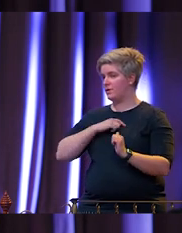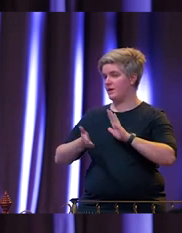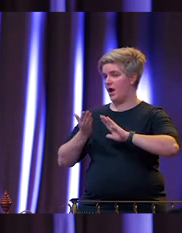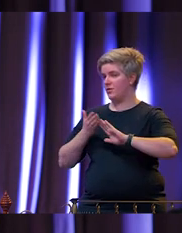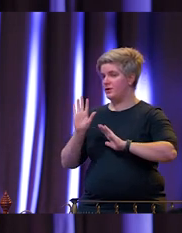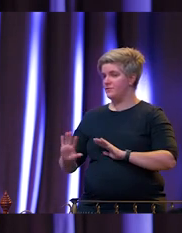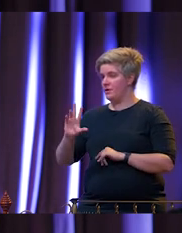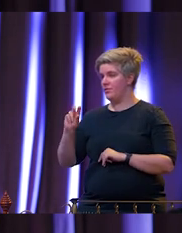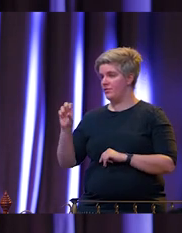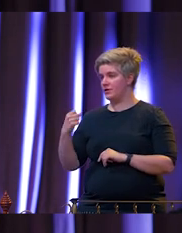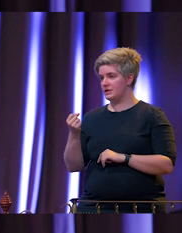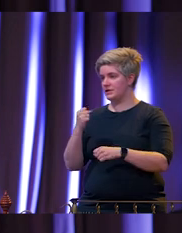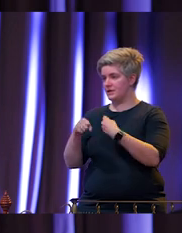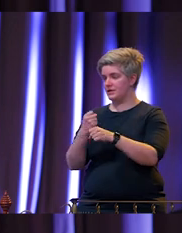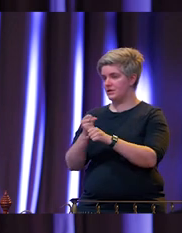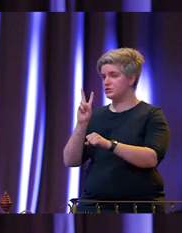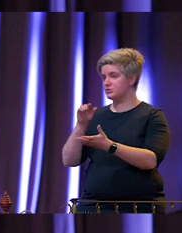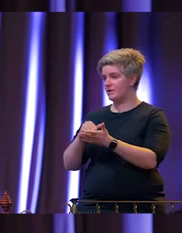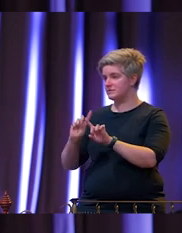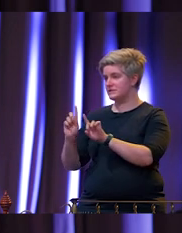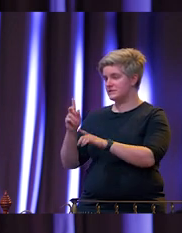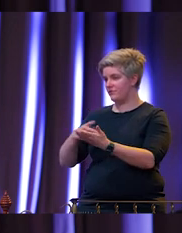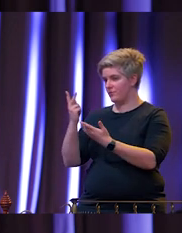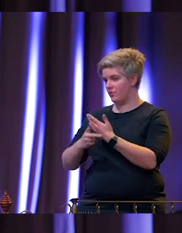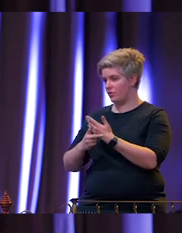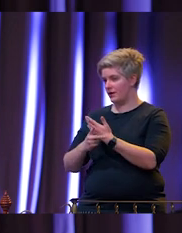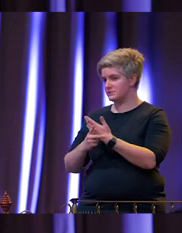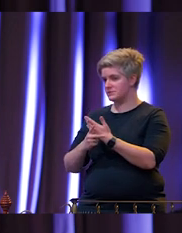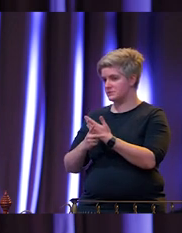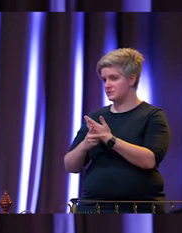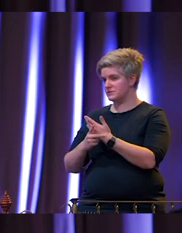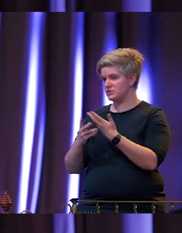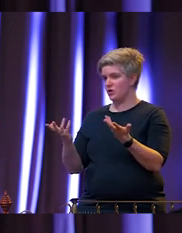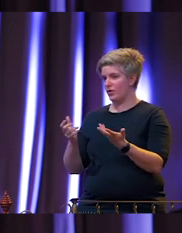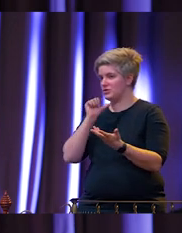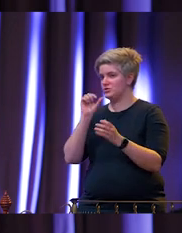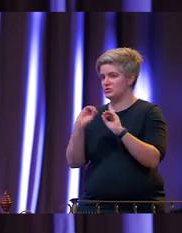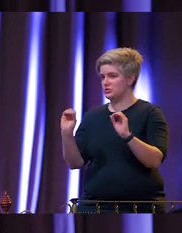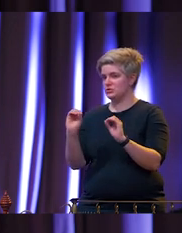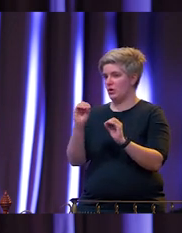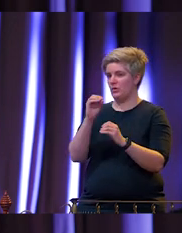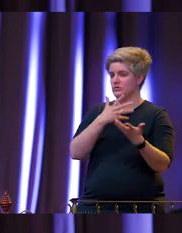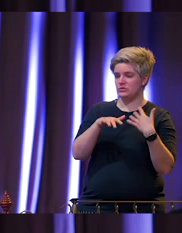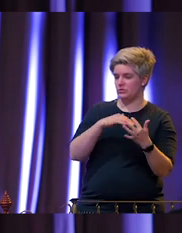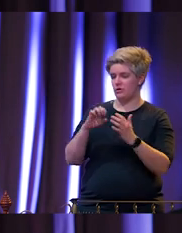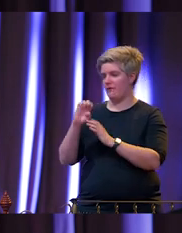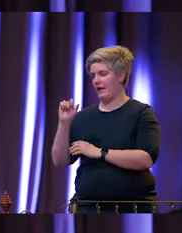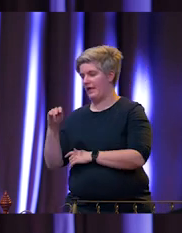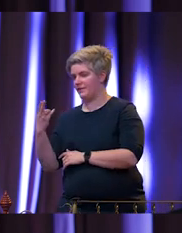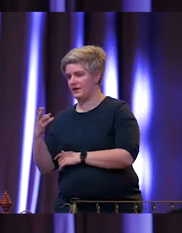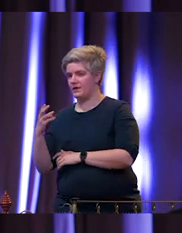Theater, we've been operating for about 30 years, 2,000 different programs, art programs, so there's no